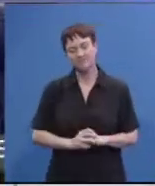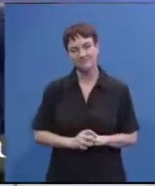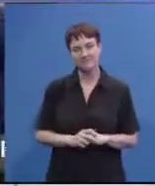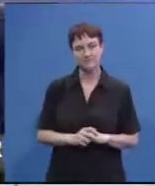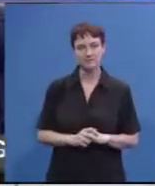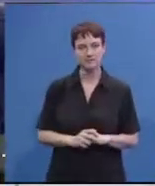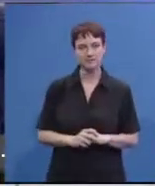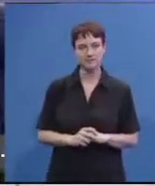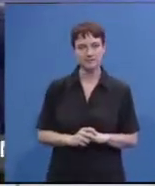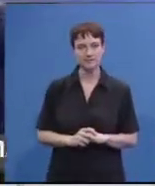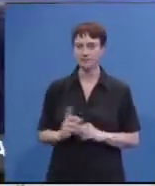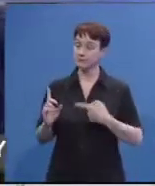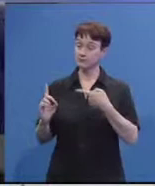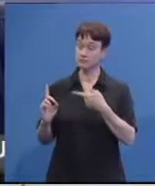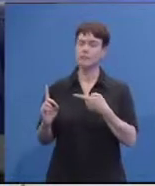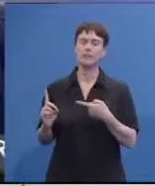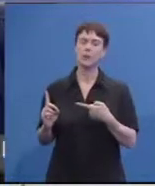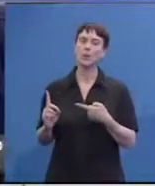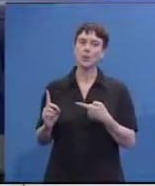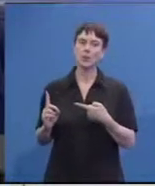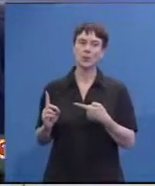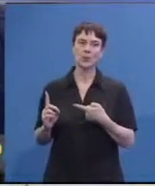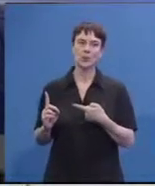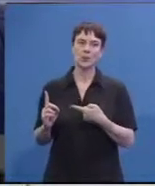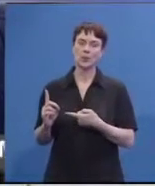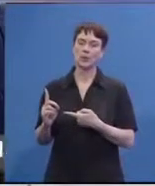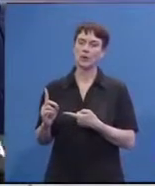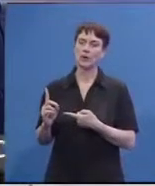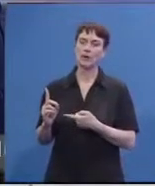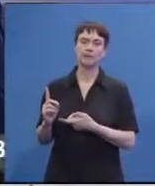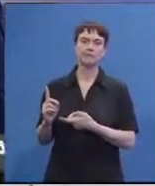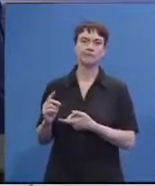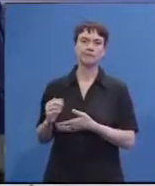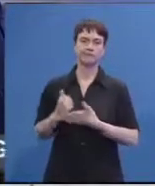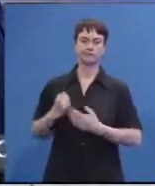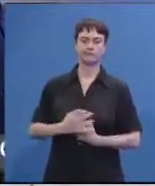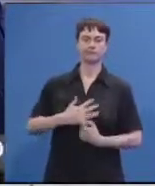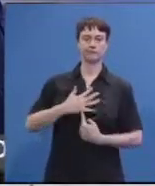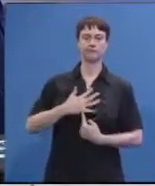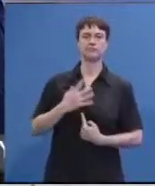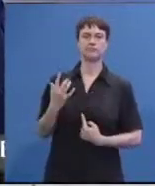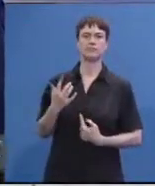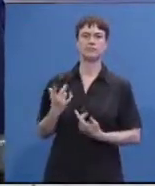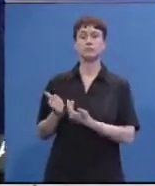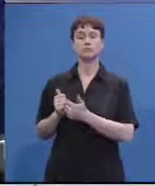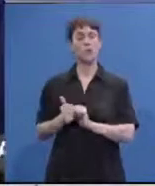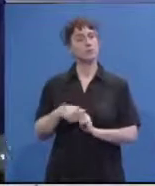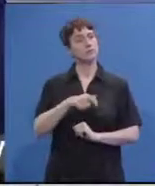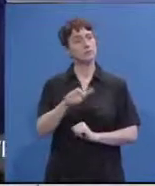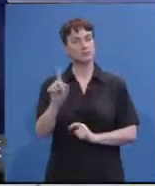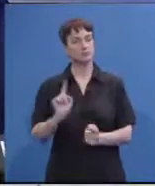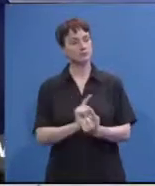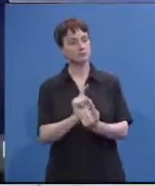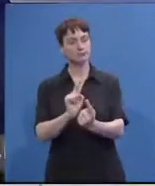He's played a massive role in every individual, especially sports personalities who have